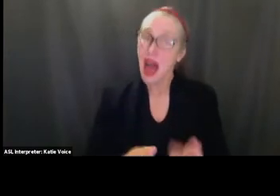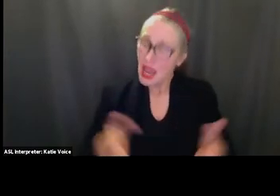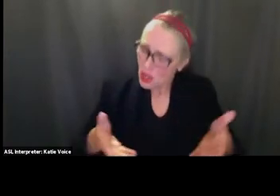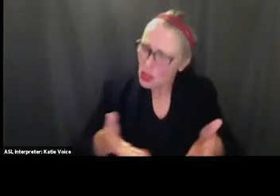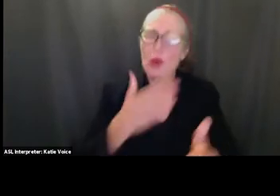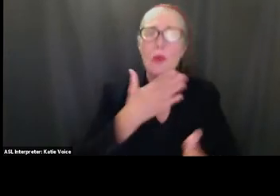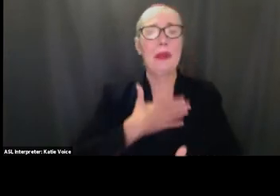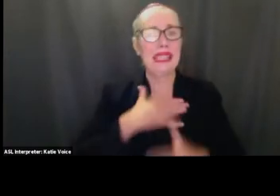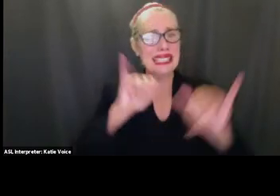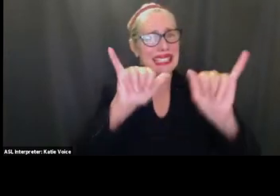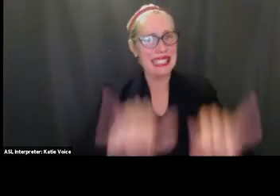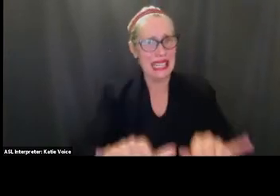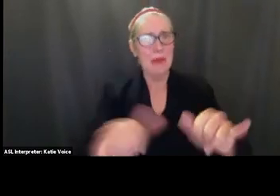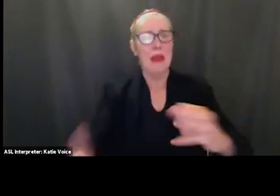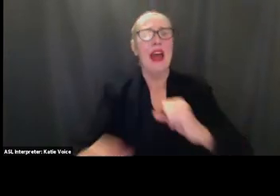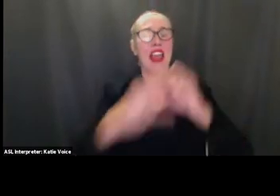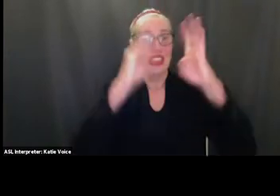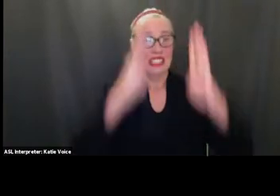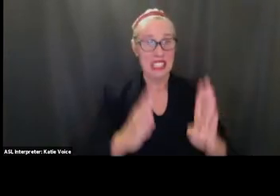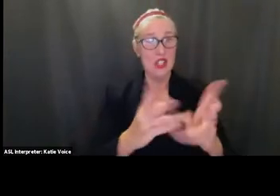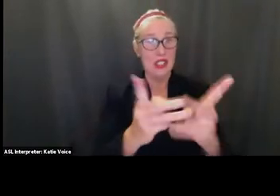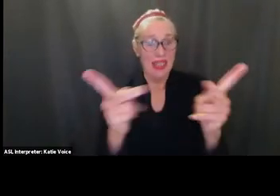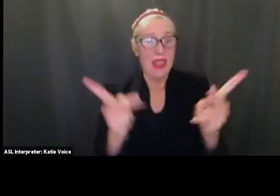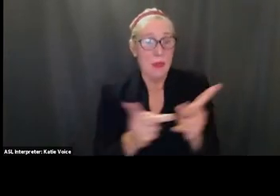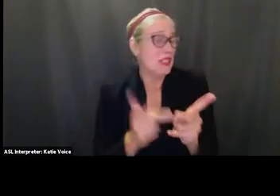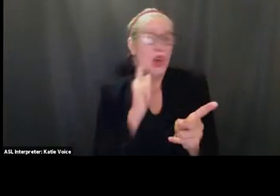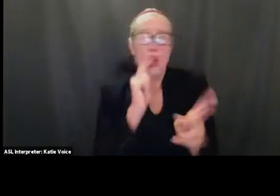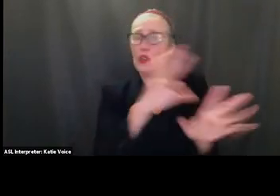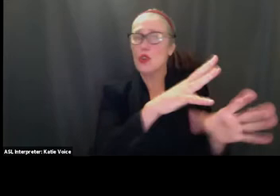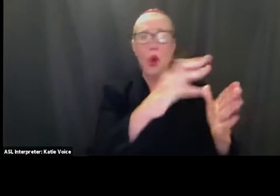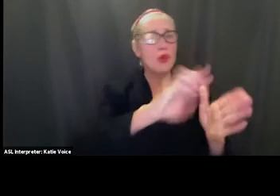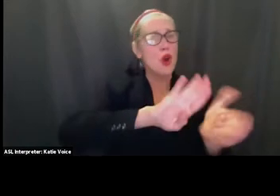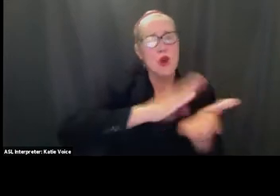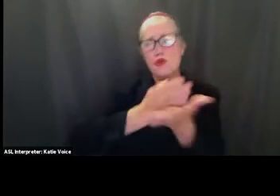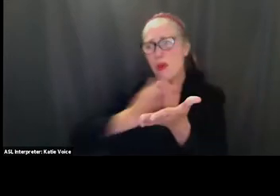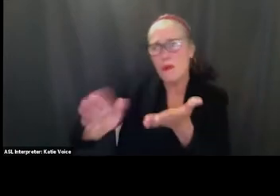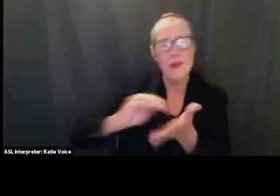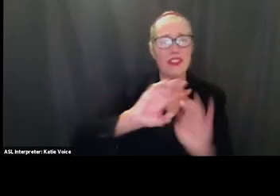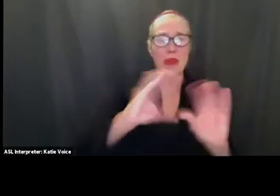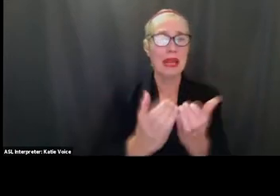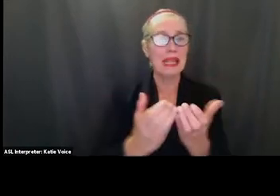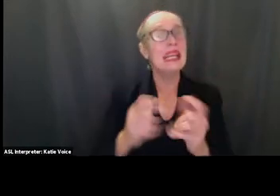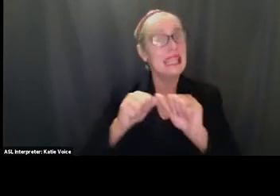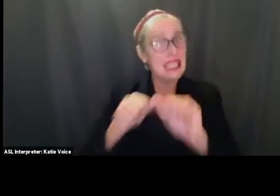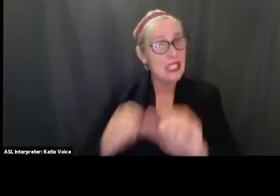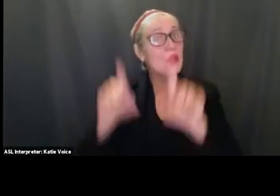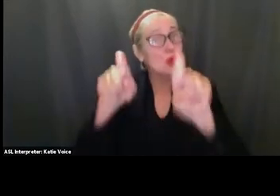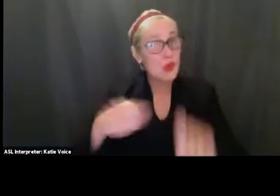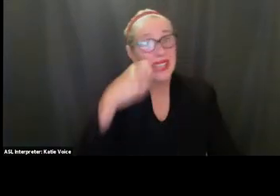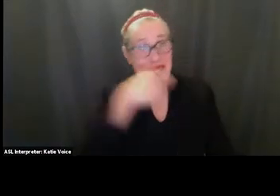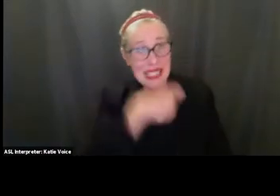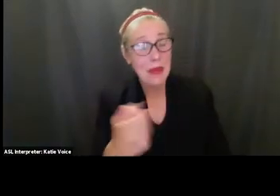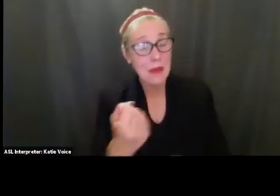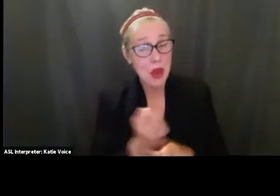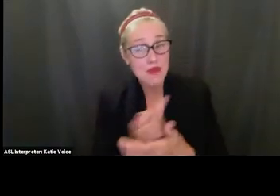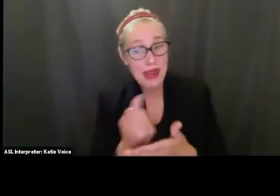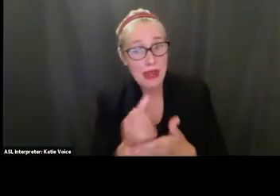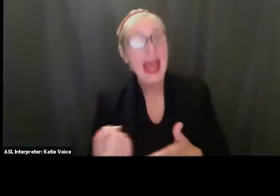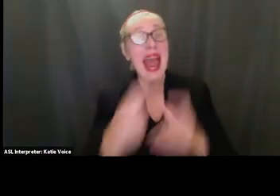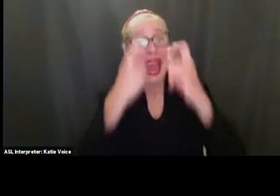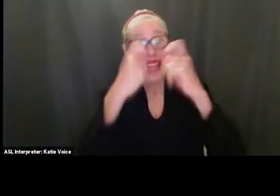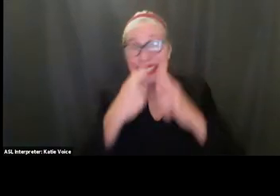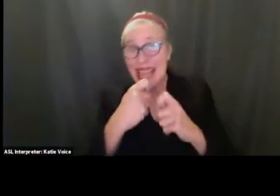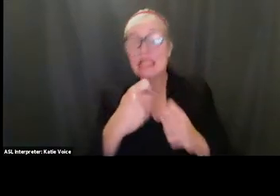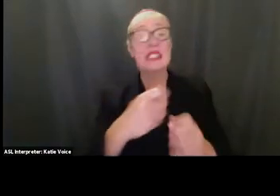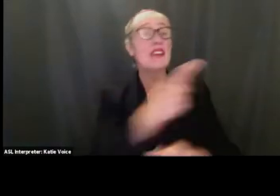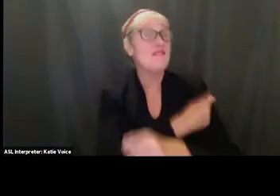position do not remove them from their current classrooms continue to test them on a regular basis and test the vaccinated ones as well while you're